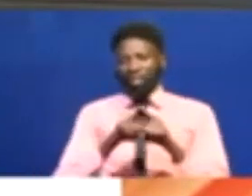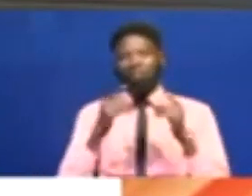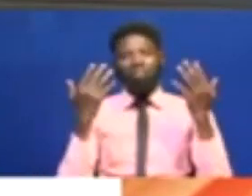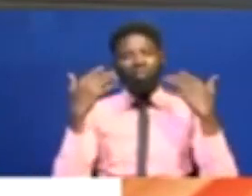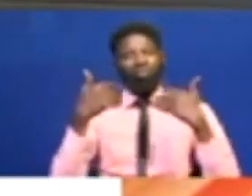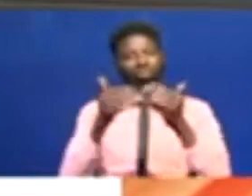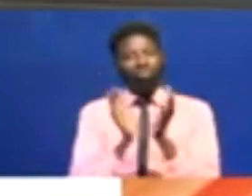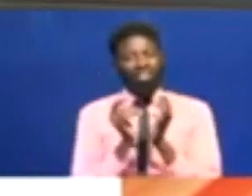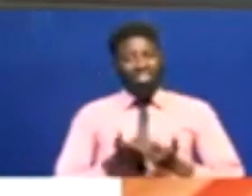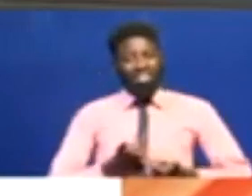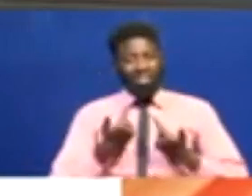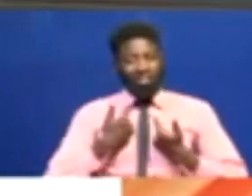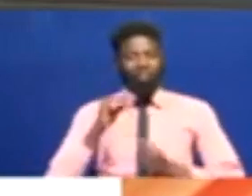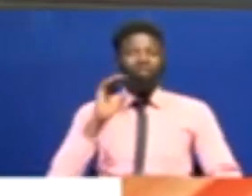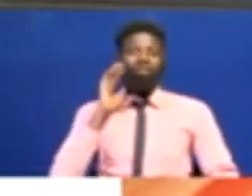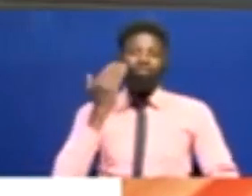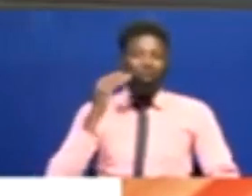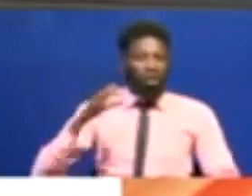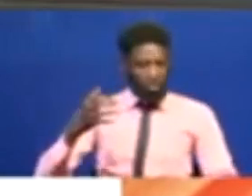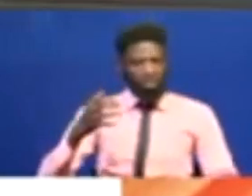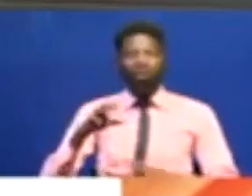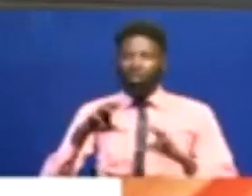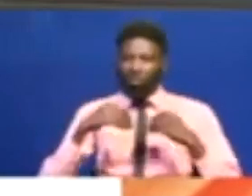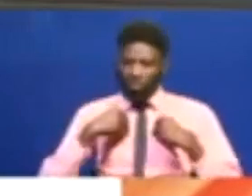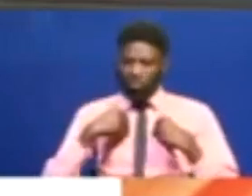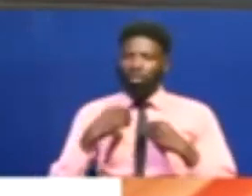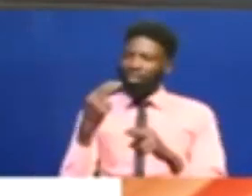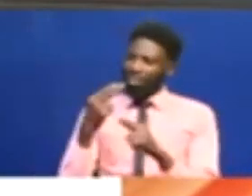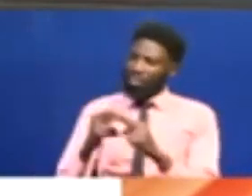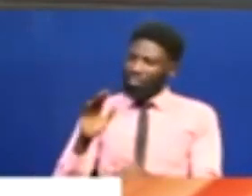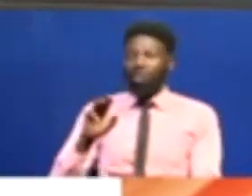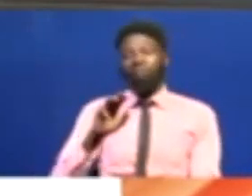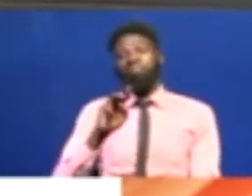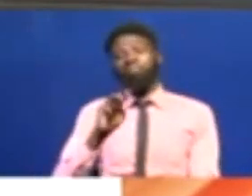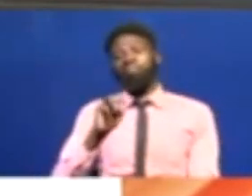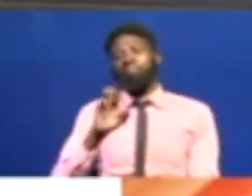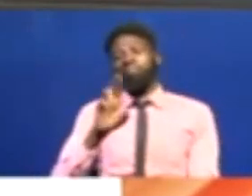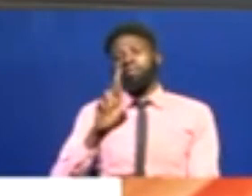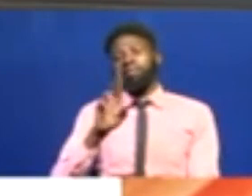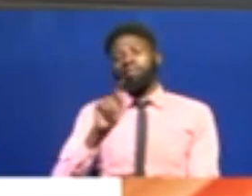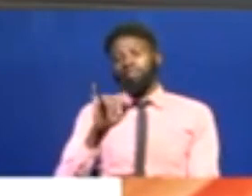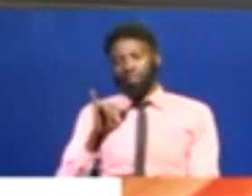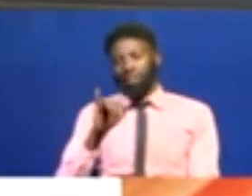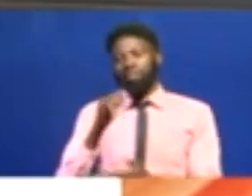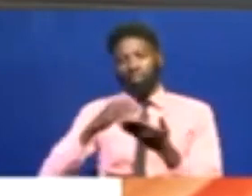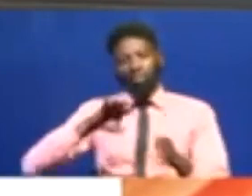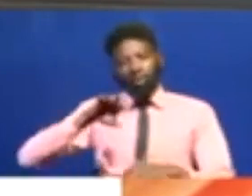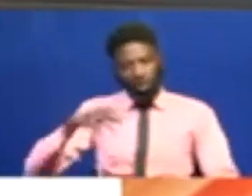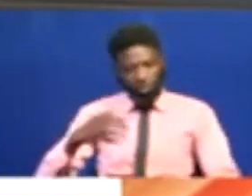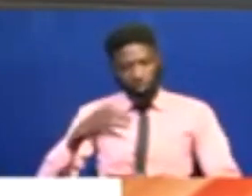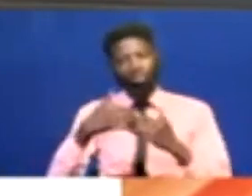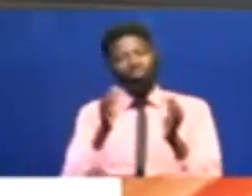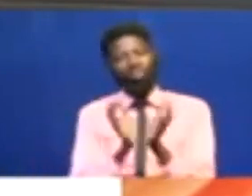resolved to have their community land registered as Merti sub-county community land, Garbatula